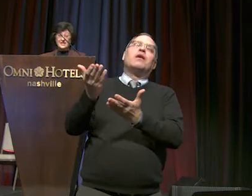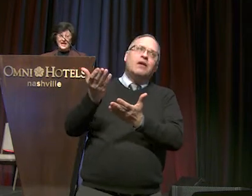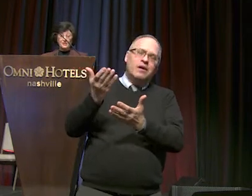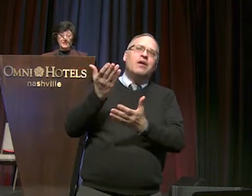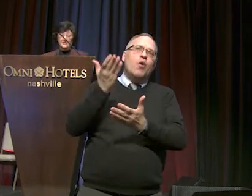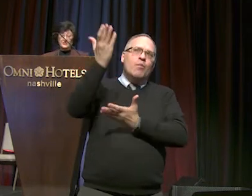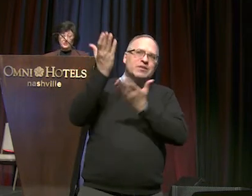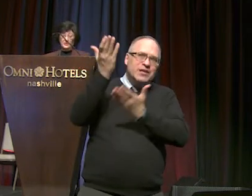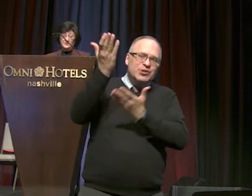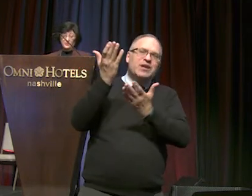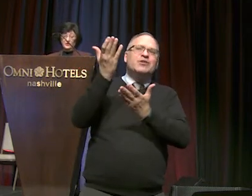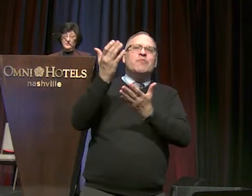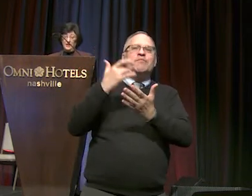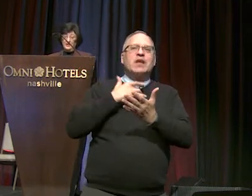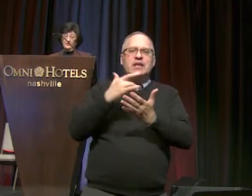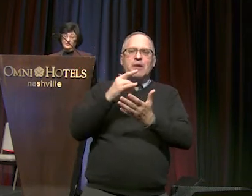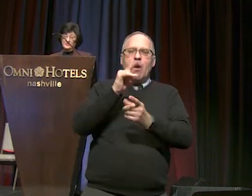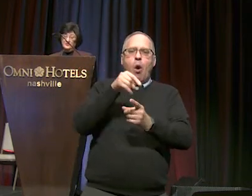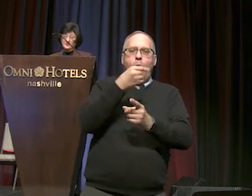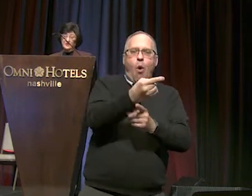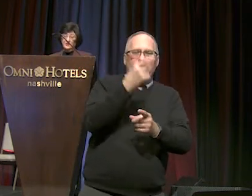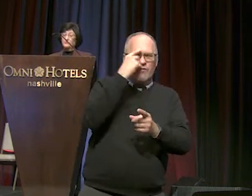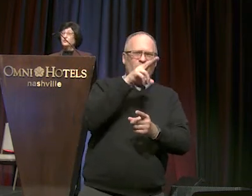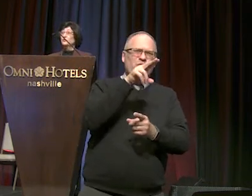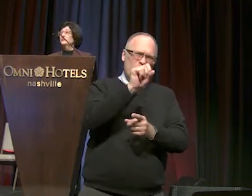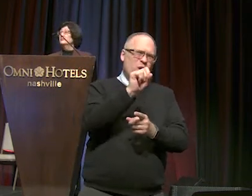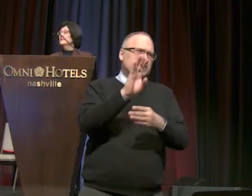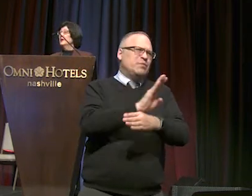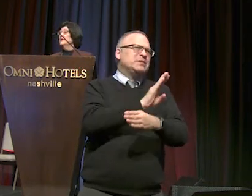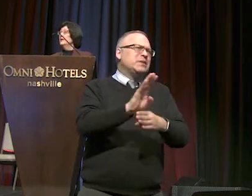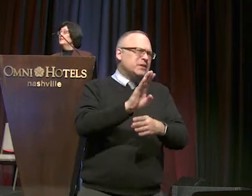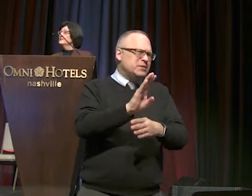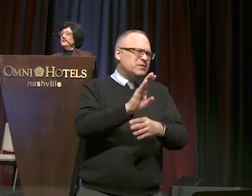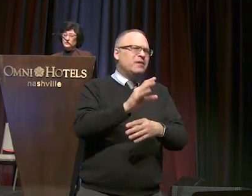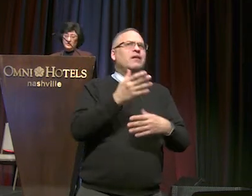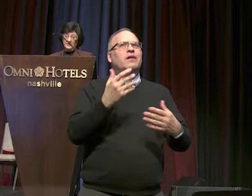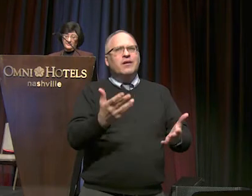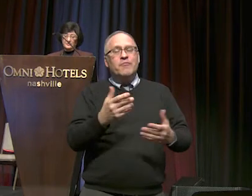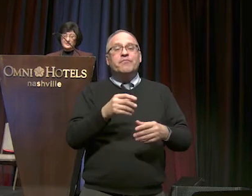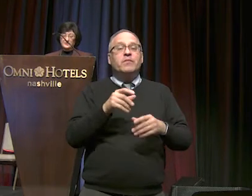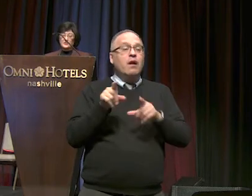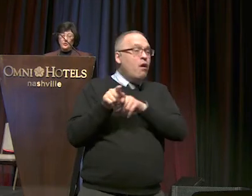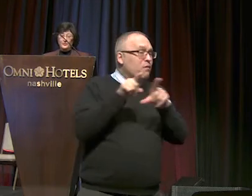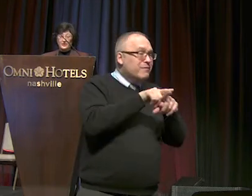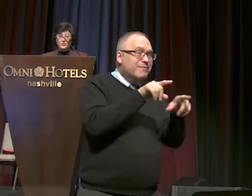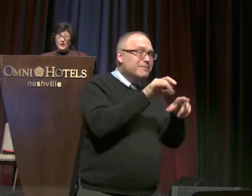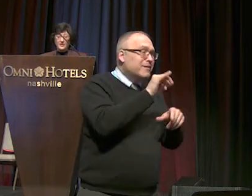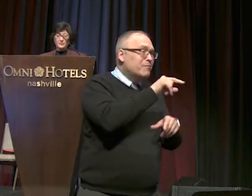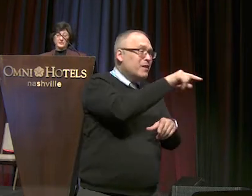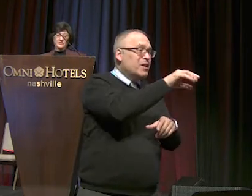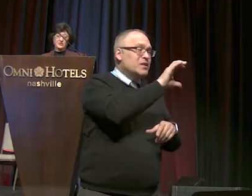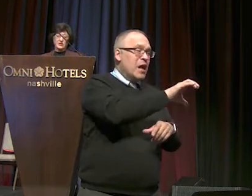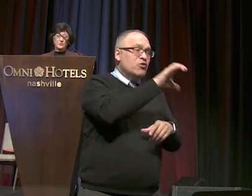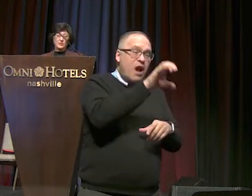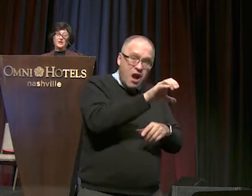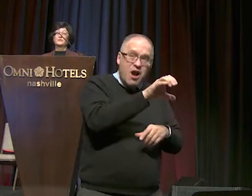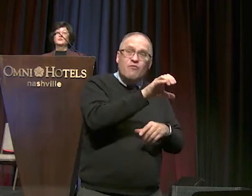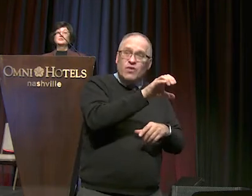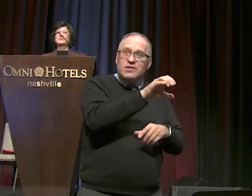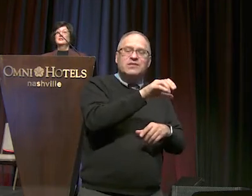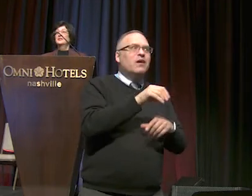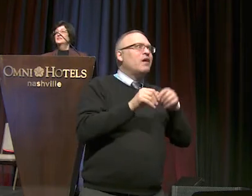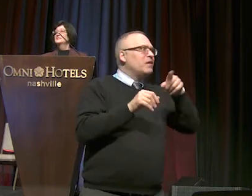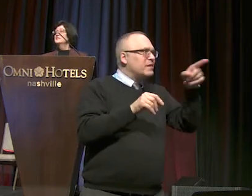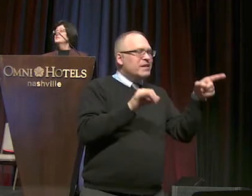or entirely to US only matters. Further, unlike the central conferences, no venue other than the General